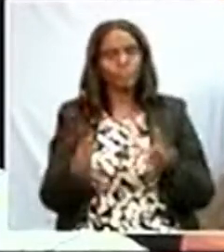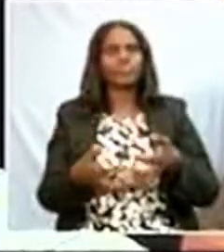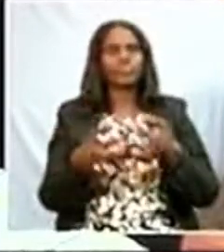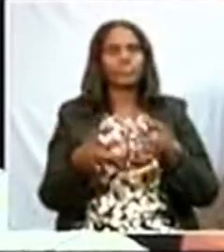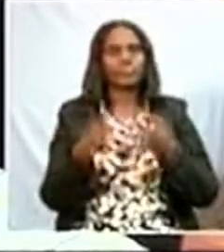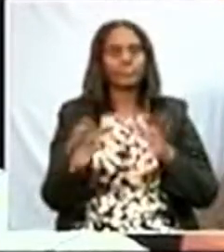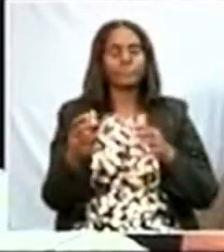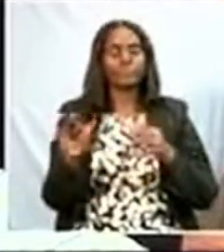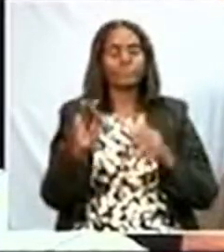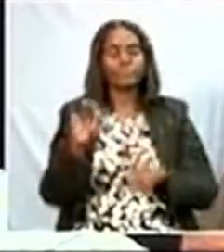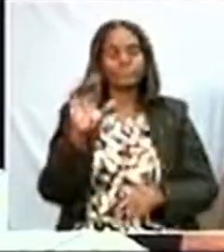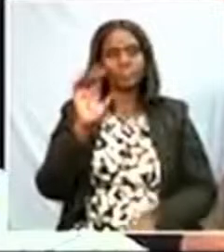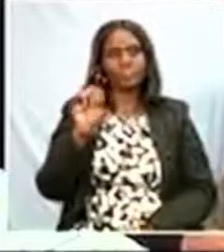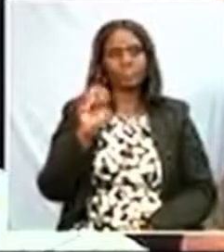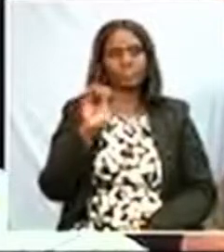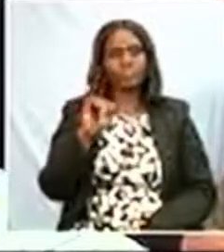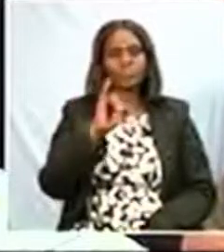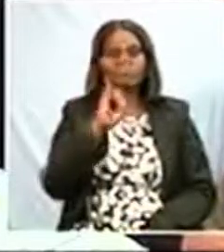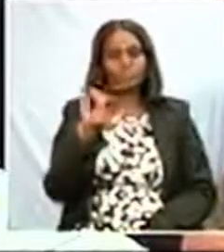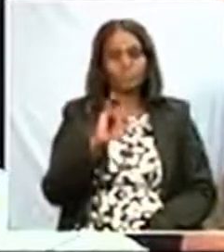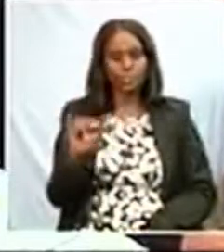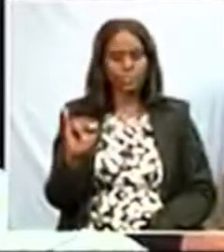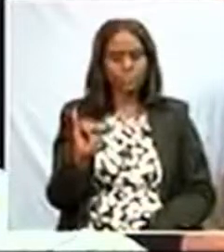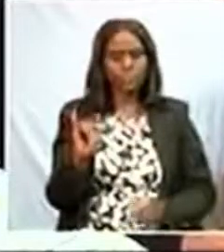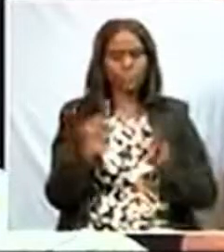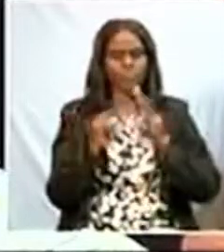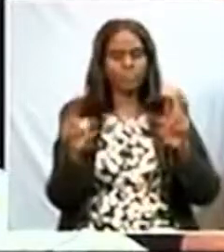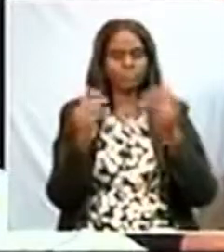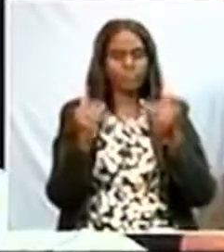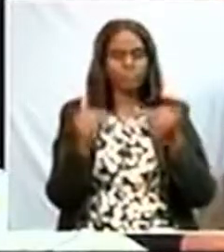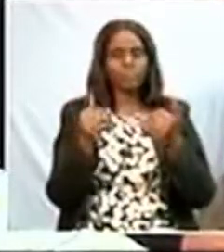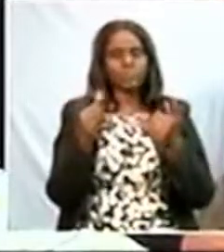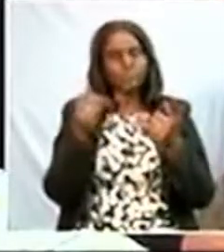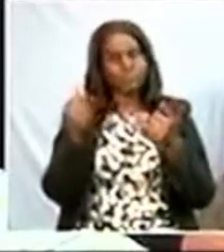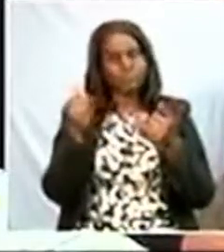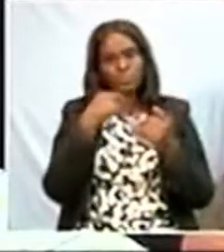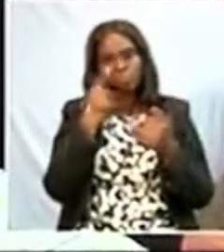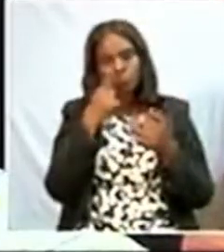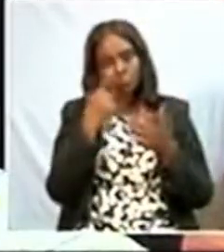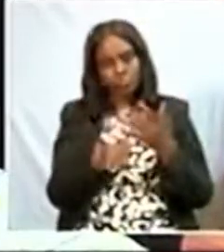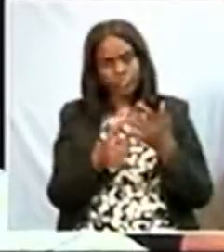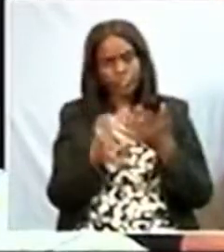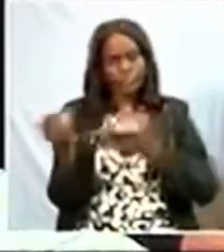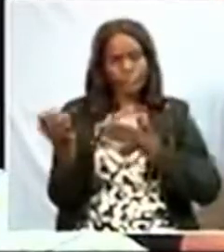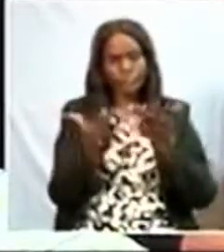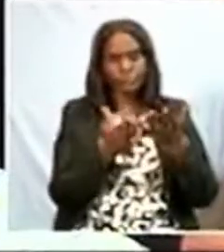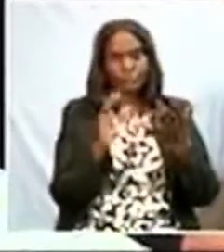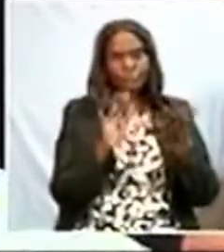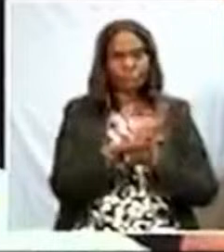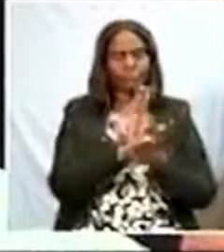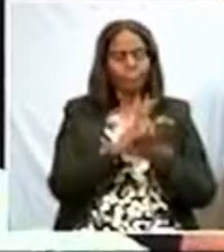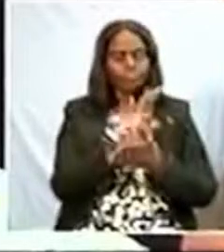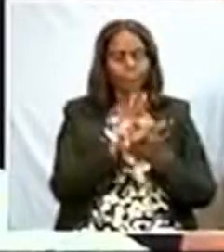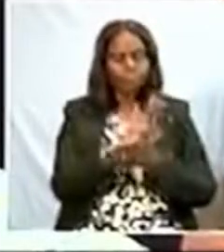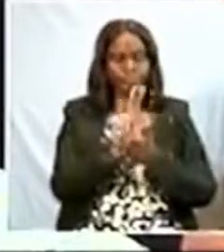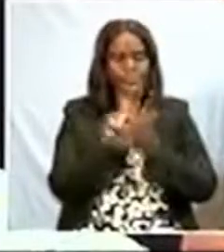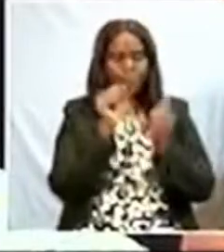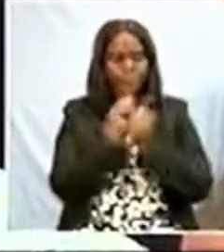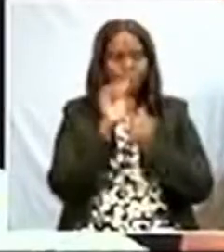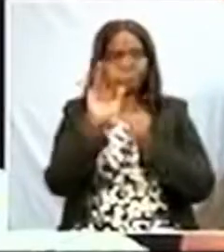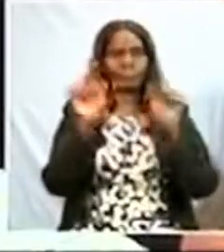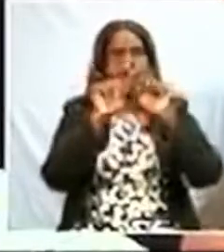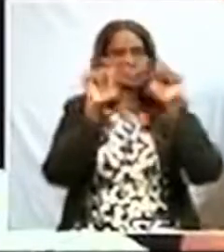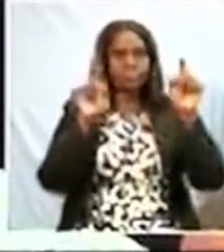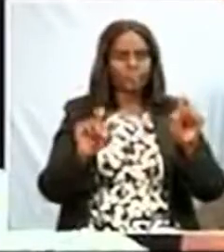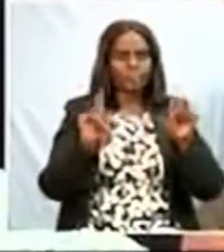of Zambia, EIZ. And so they are the ones who brought the documentation with their